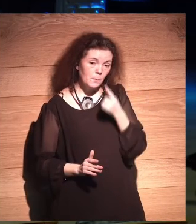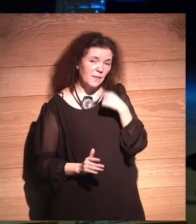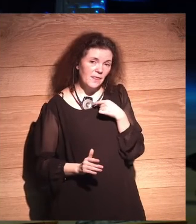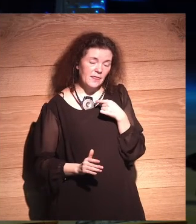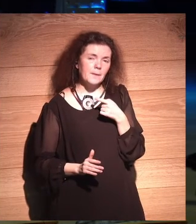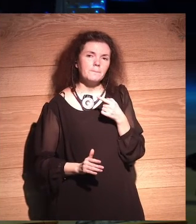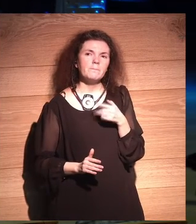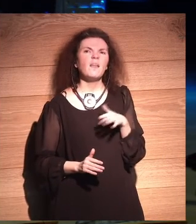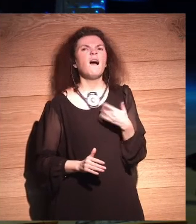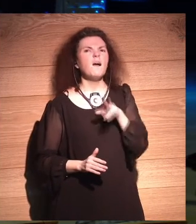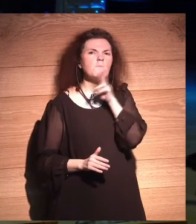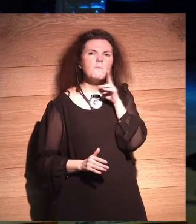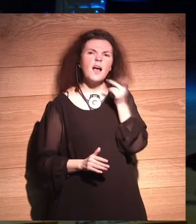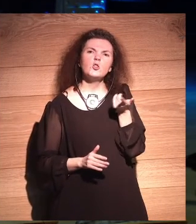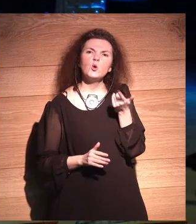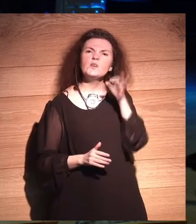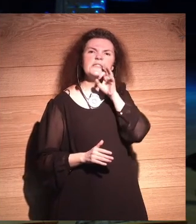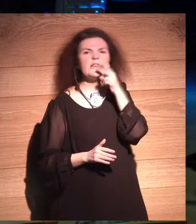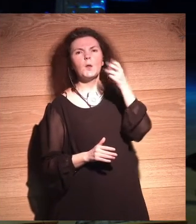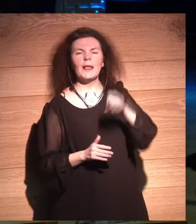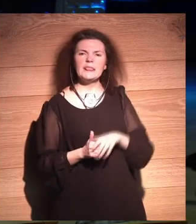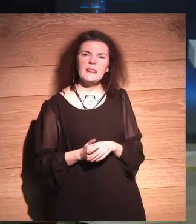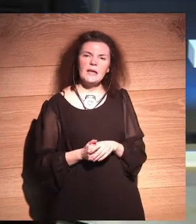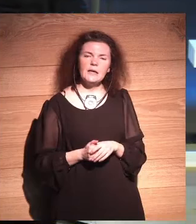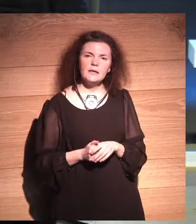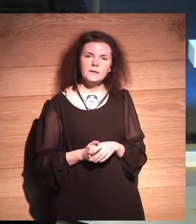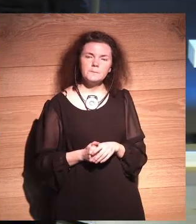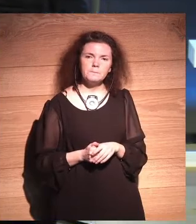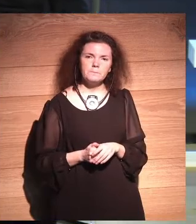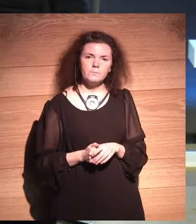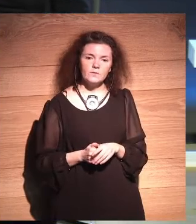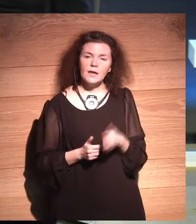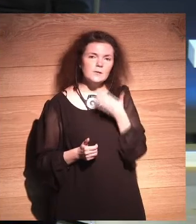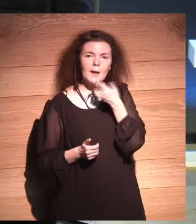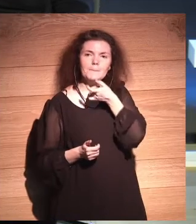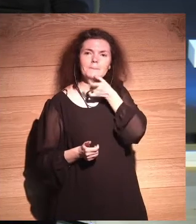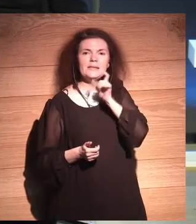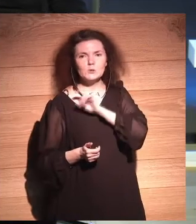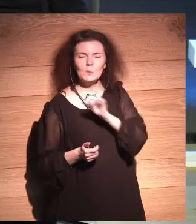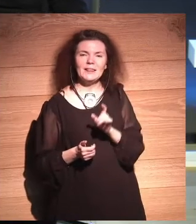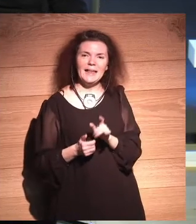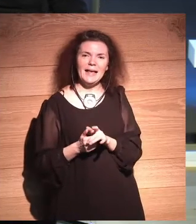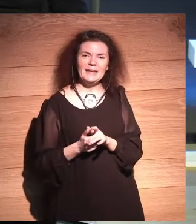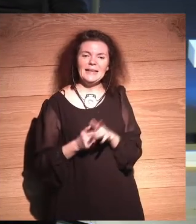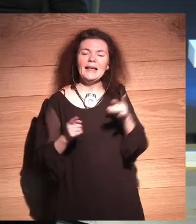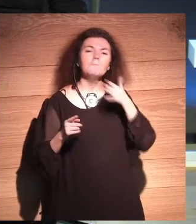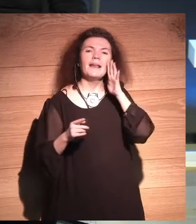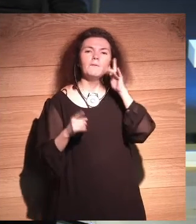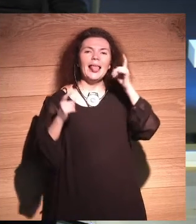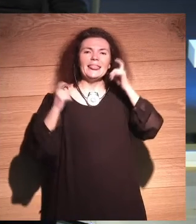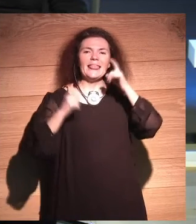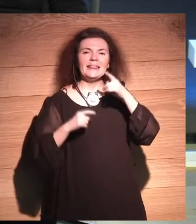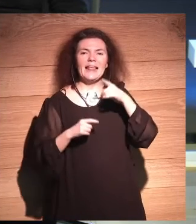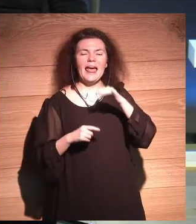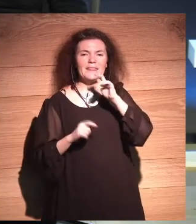know. He doesn't even get angry with me. He just despises me like 20th century woman that does not understand anything.